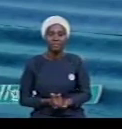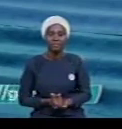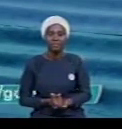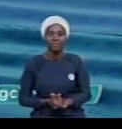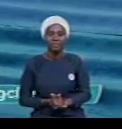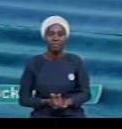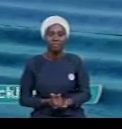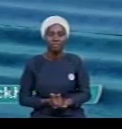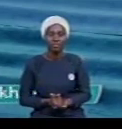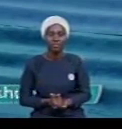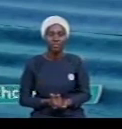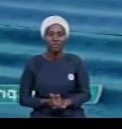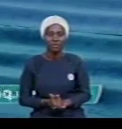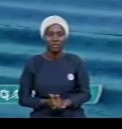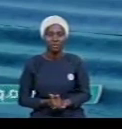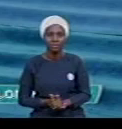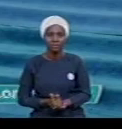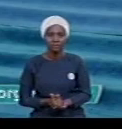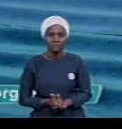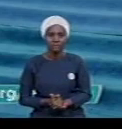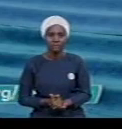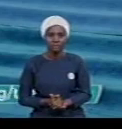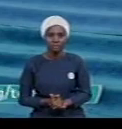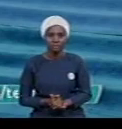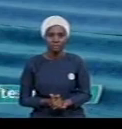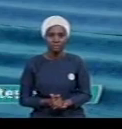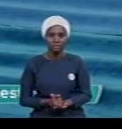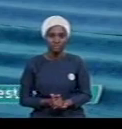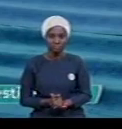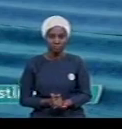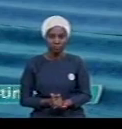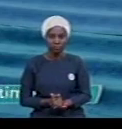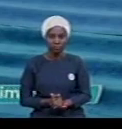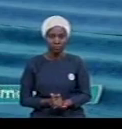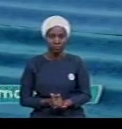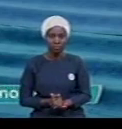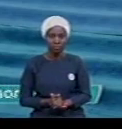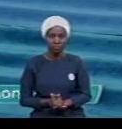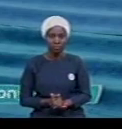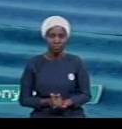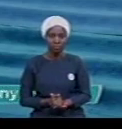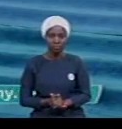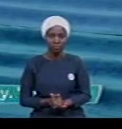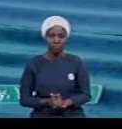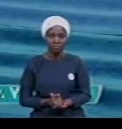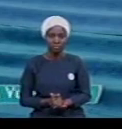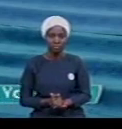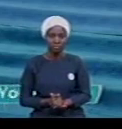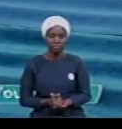Adebayo. God has done something for her which she wants to share.